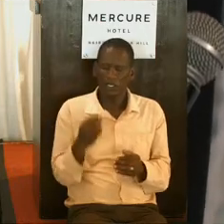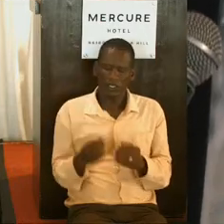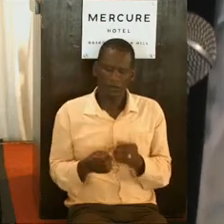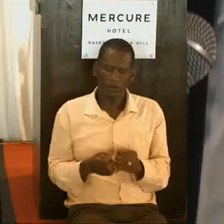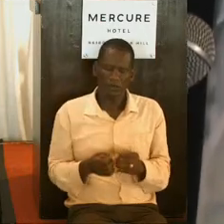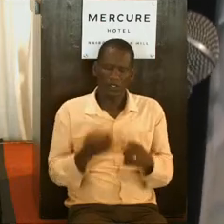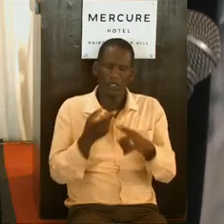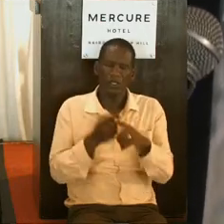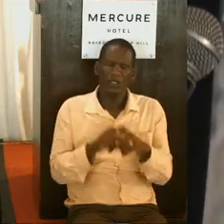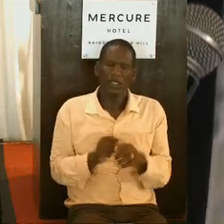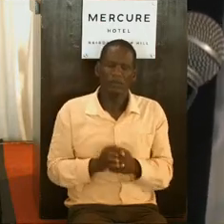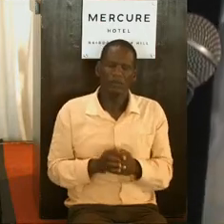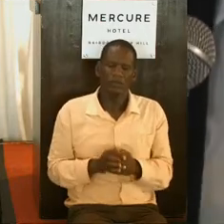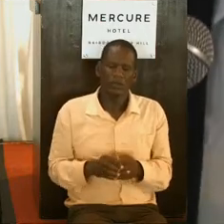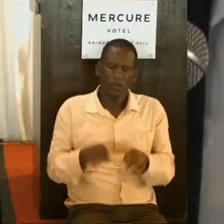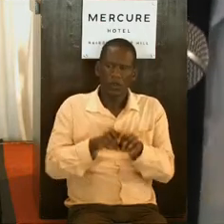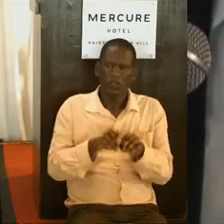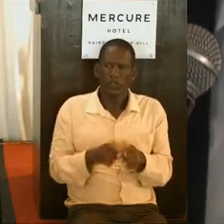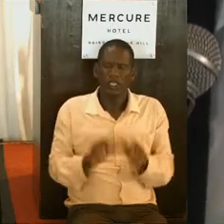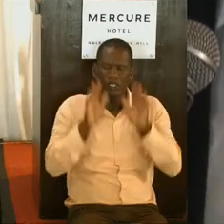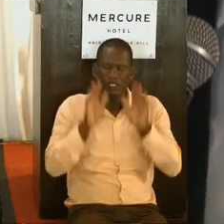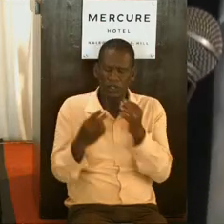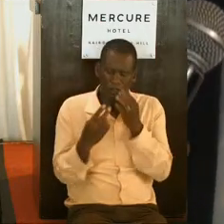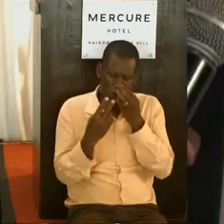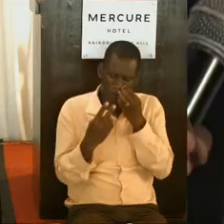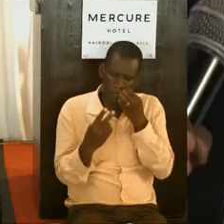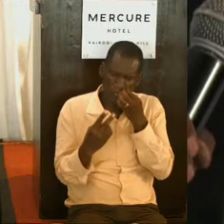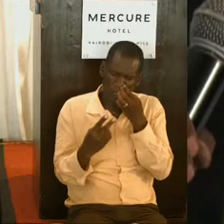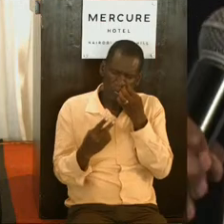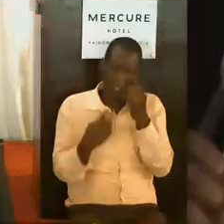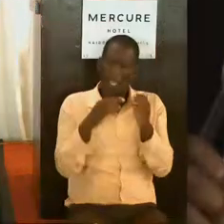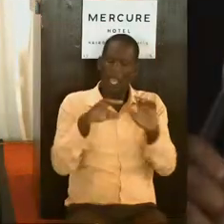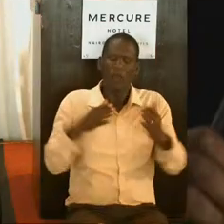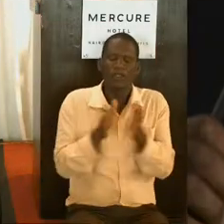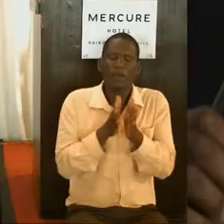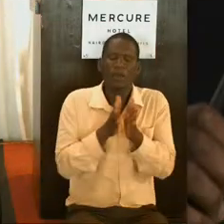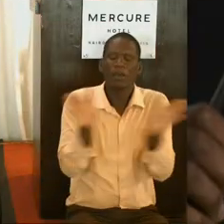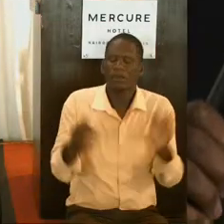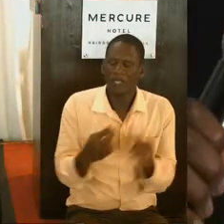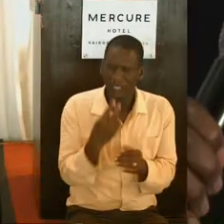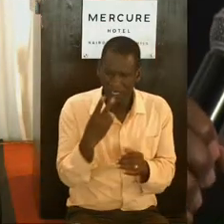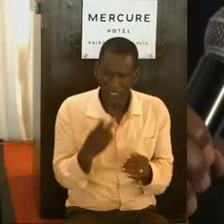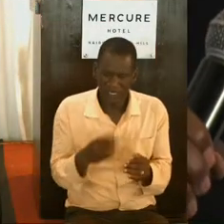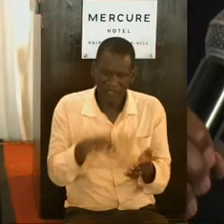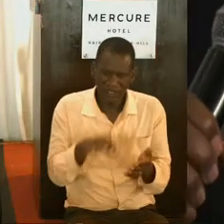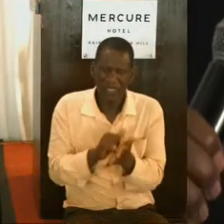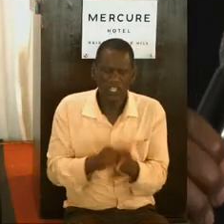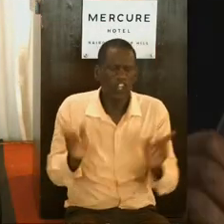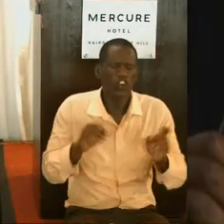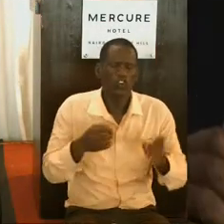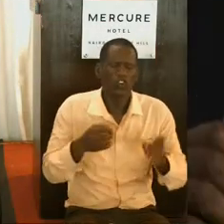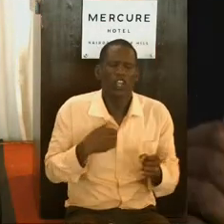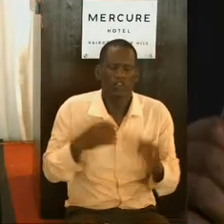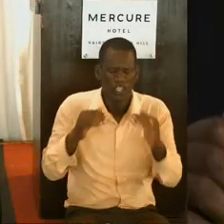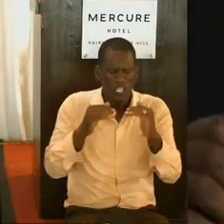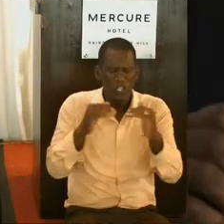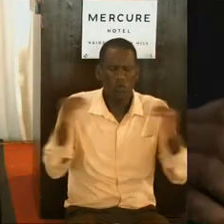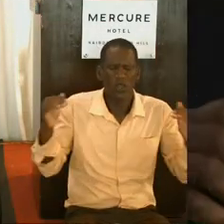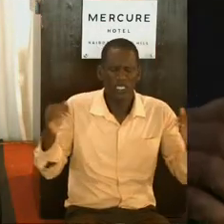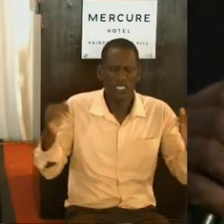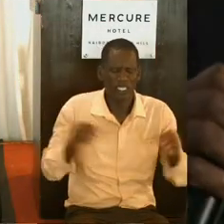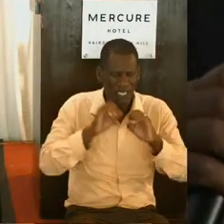and it will also be important to see how the public perceived that lack of equity